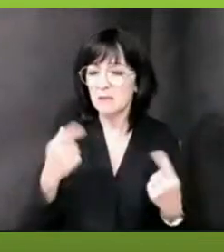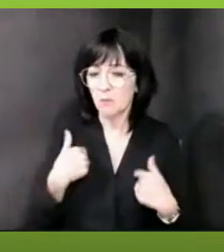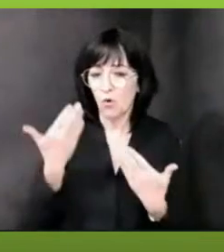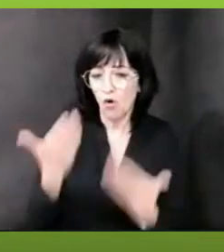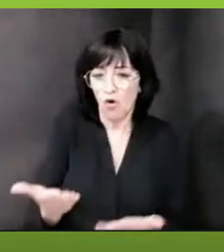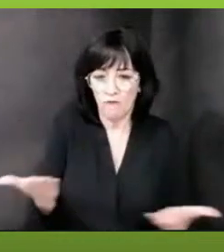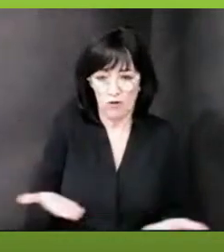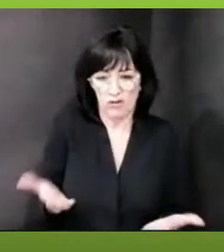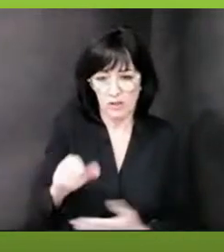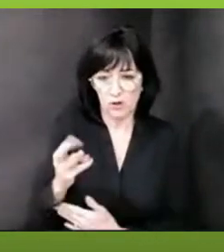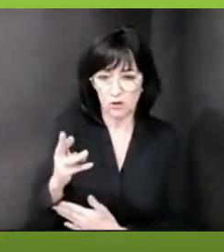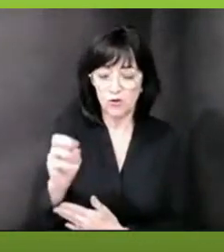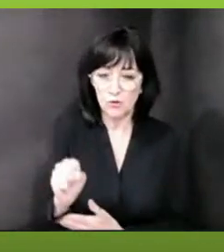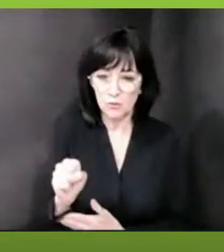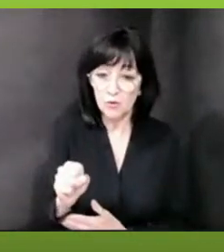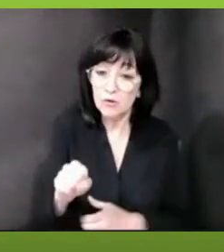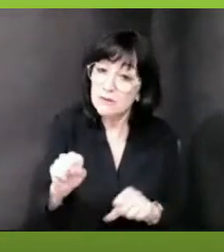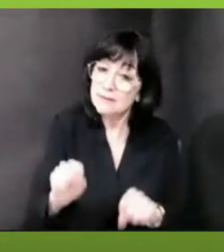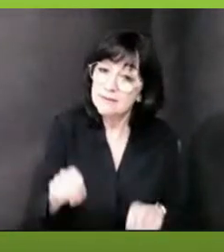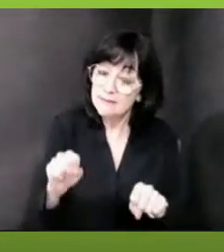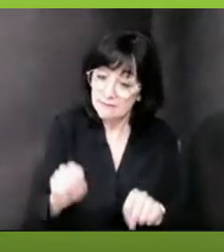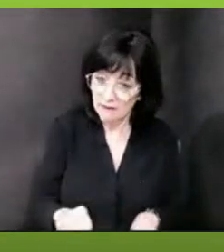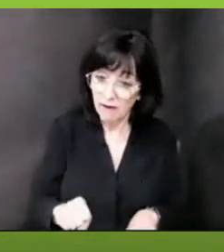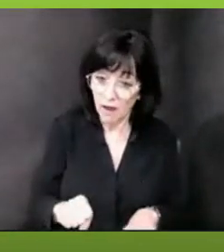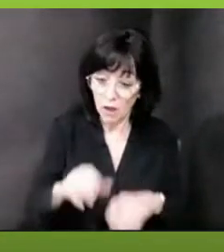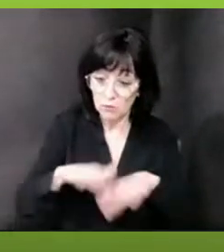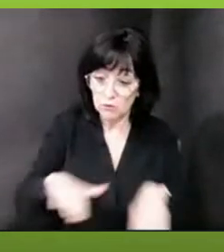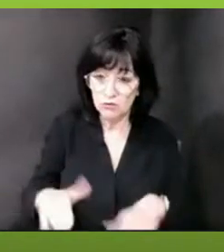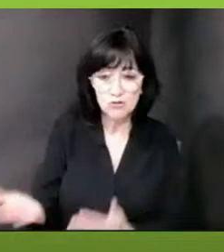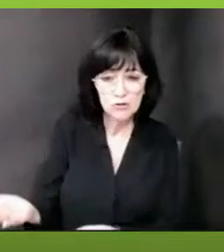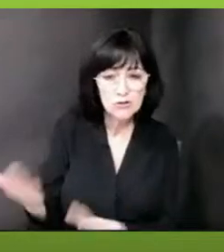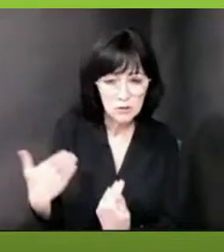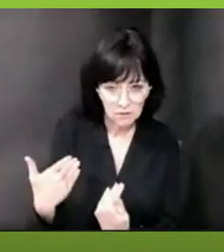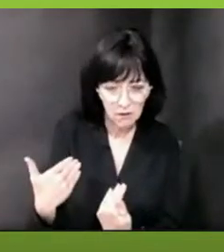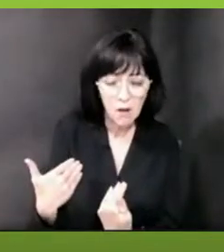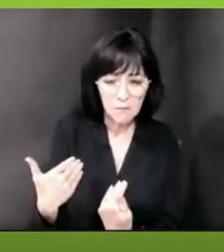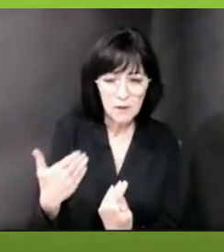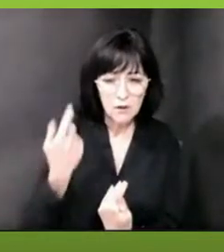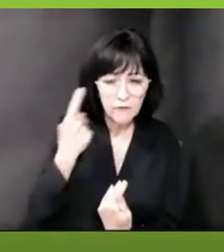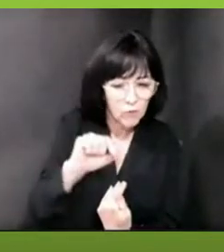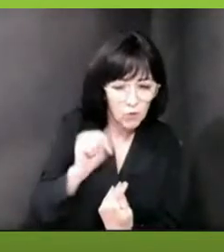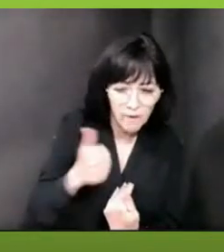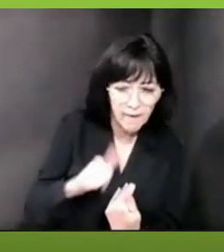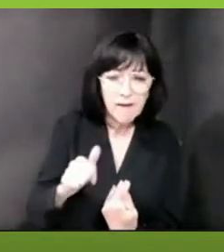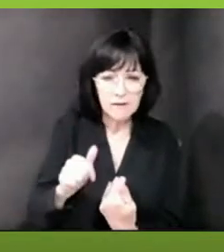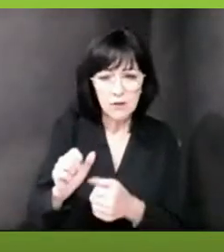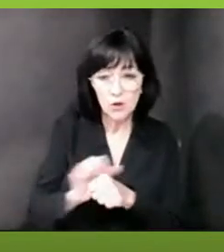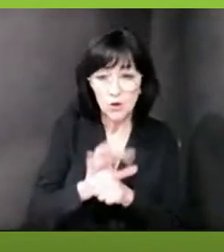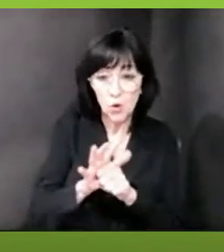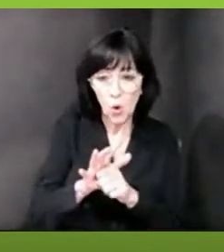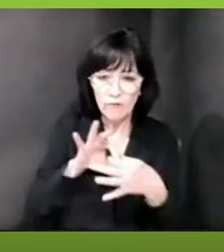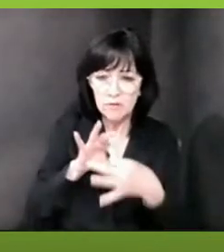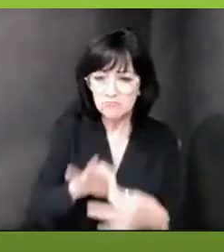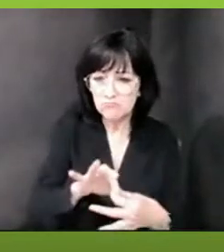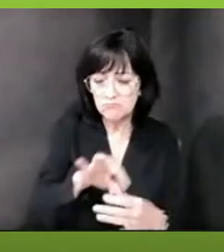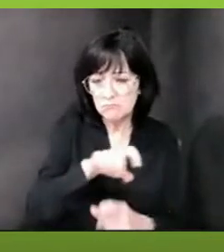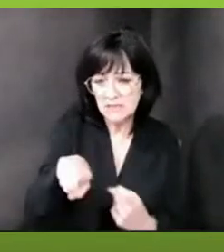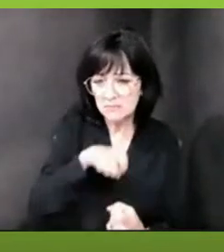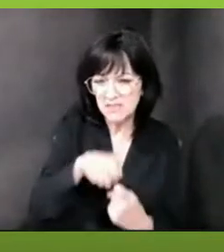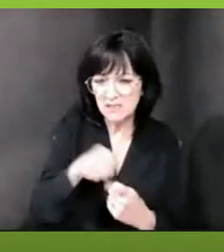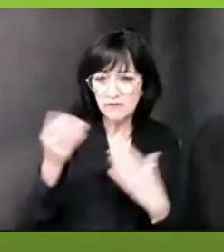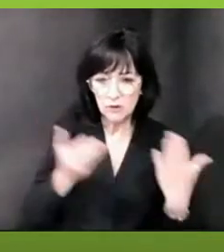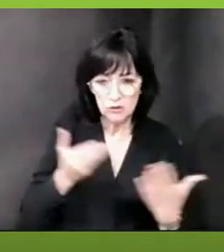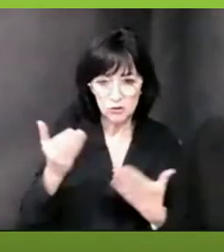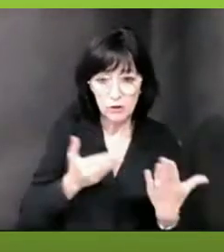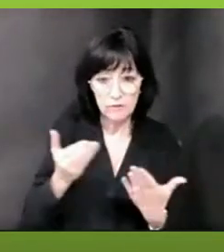and able to get kids in rather quickly for the COVID-specific services if needed. And that's something people can do